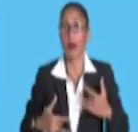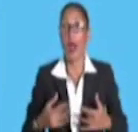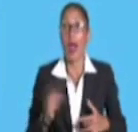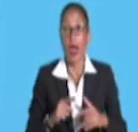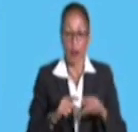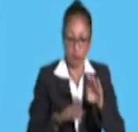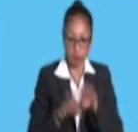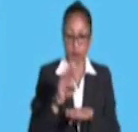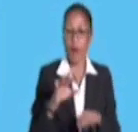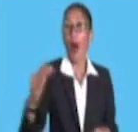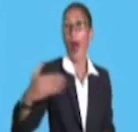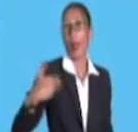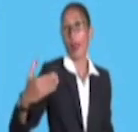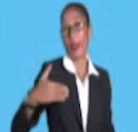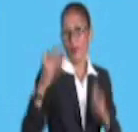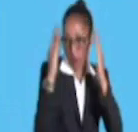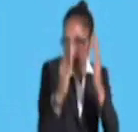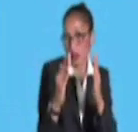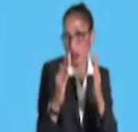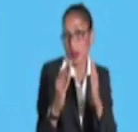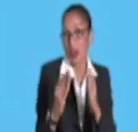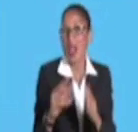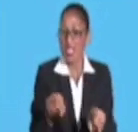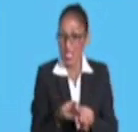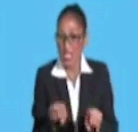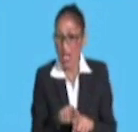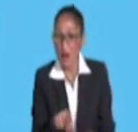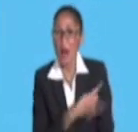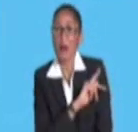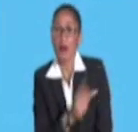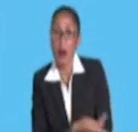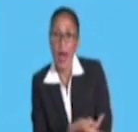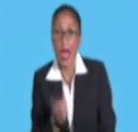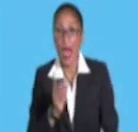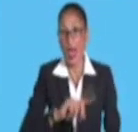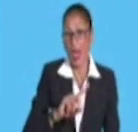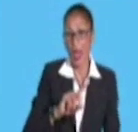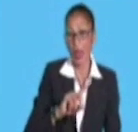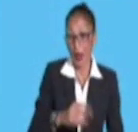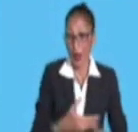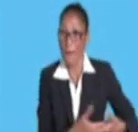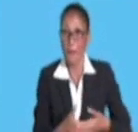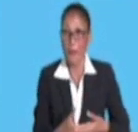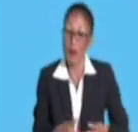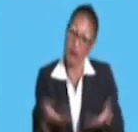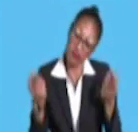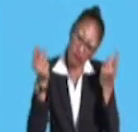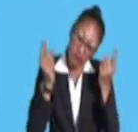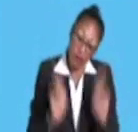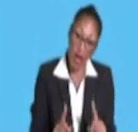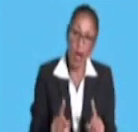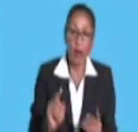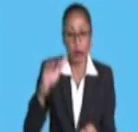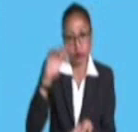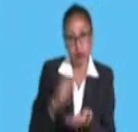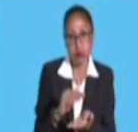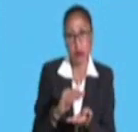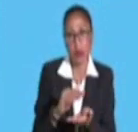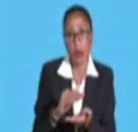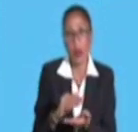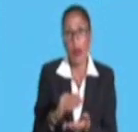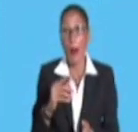improving health outcomes. Maternal and infant mortality rates have declined. Primary health care is